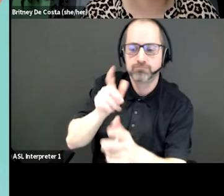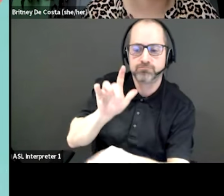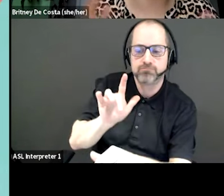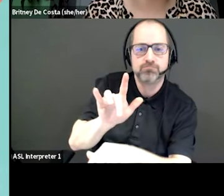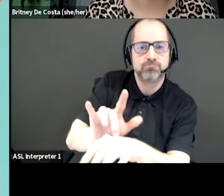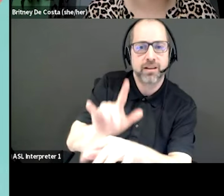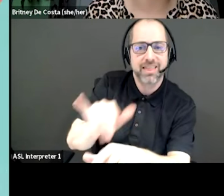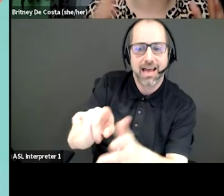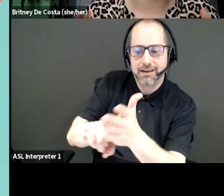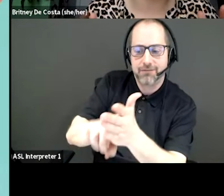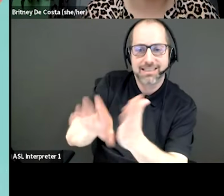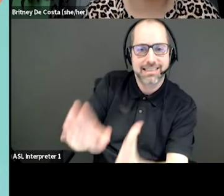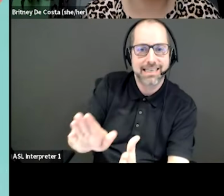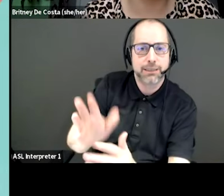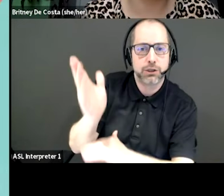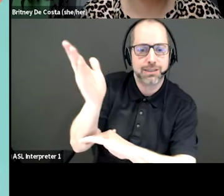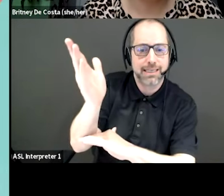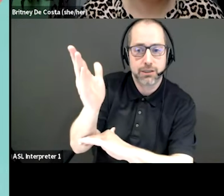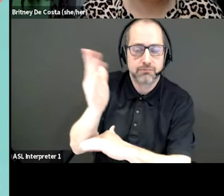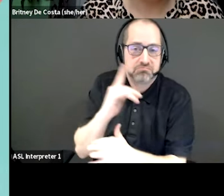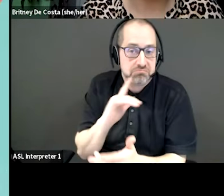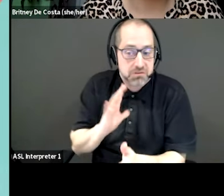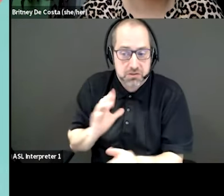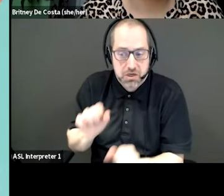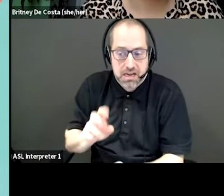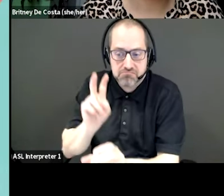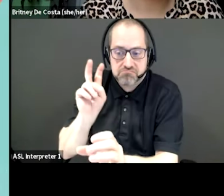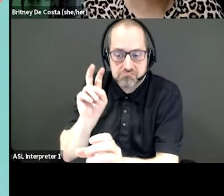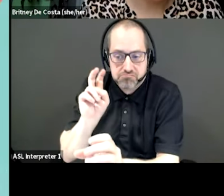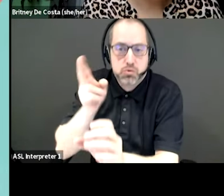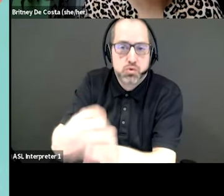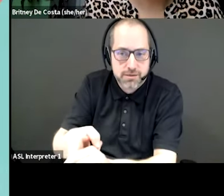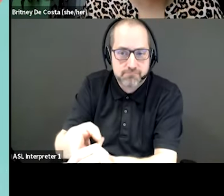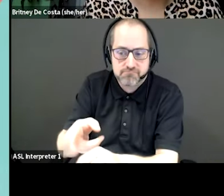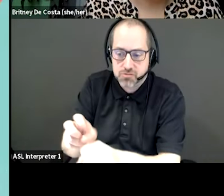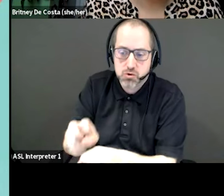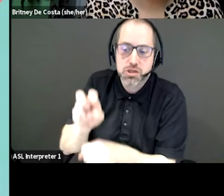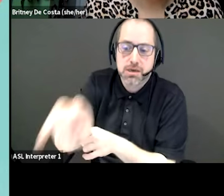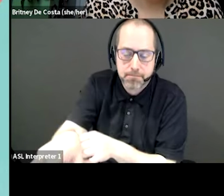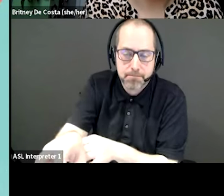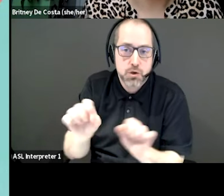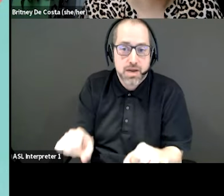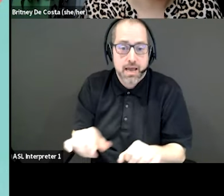session, you won't be lost if you jump right in there. We began the series in